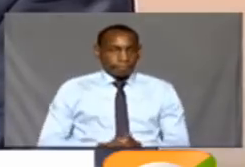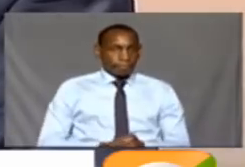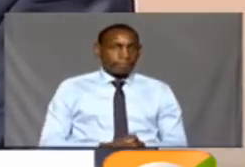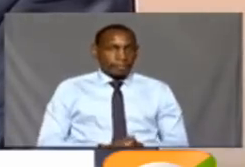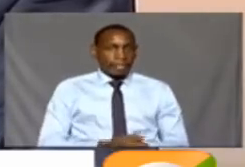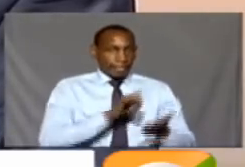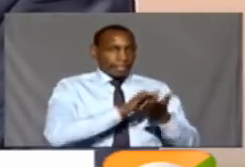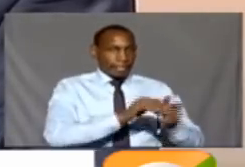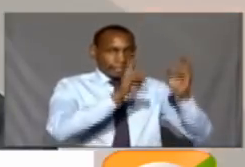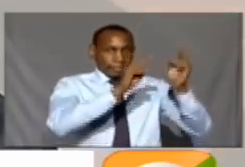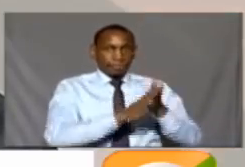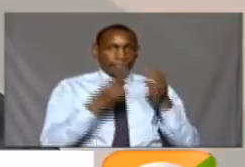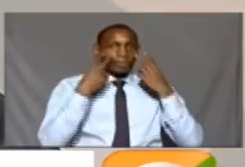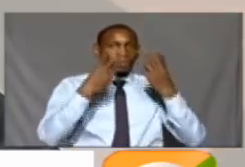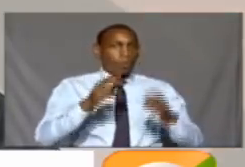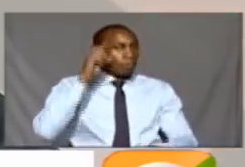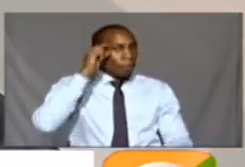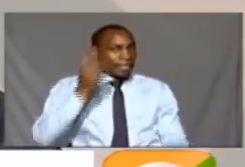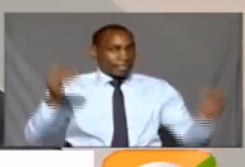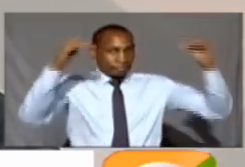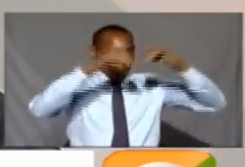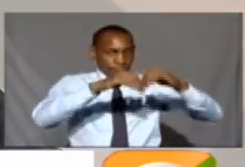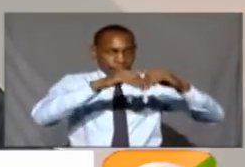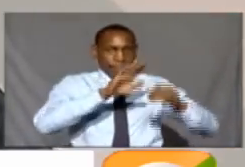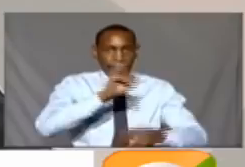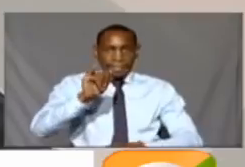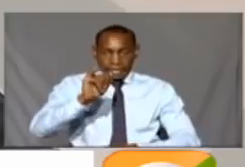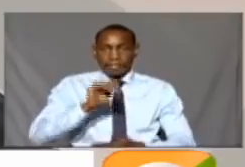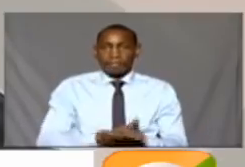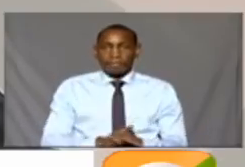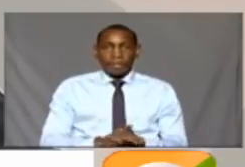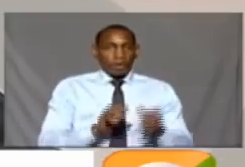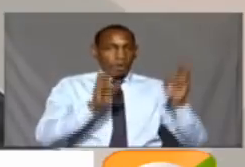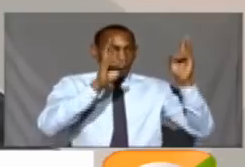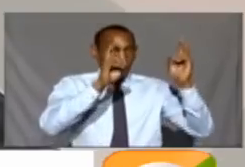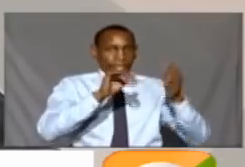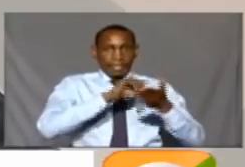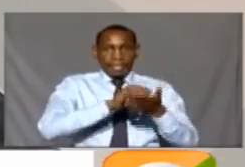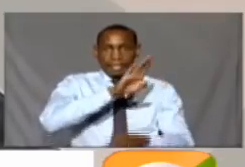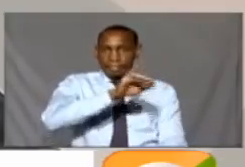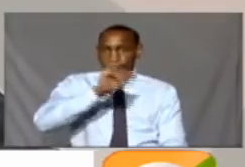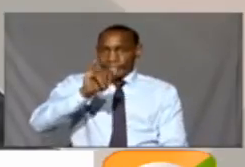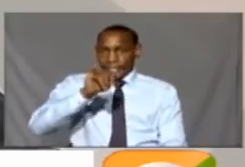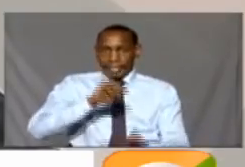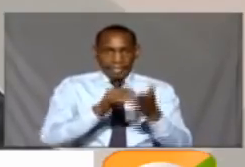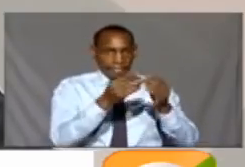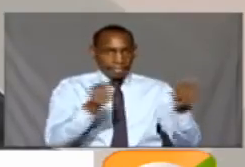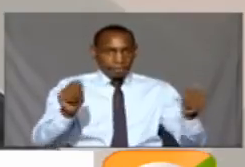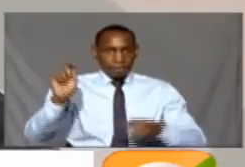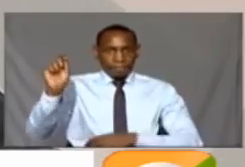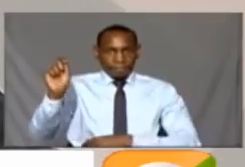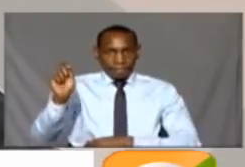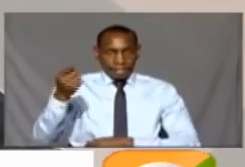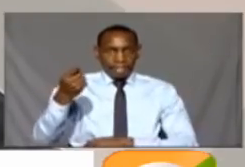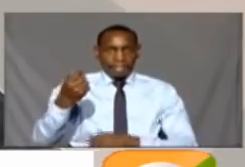issues right now. We saw you in Mombasa at the BBI meeting there. One of the things that you are quoted as saying is that BBI is to cure Kenya of the malaise